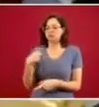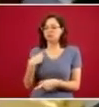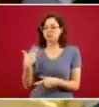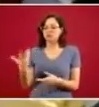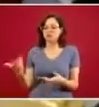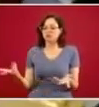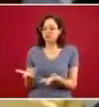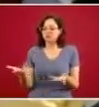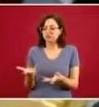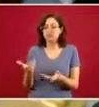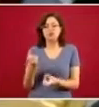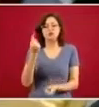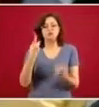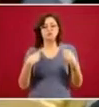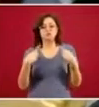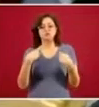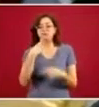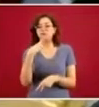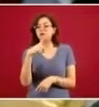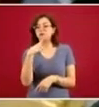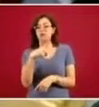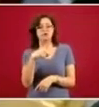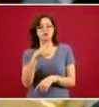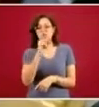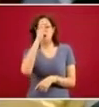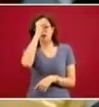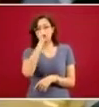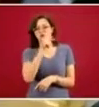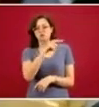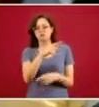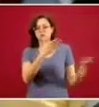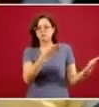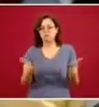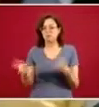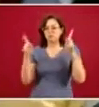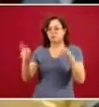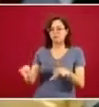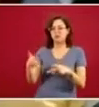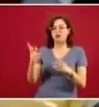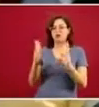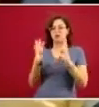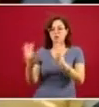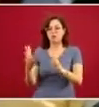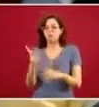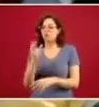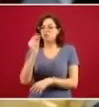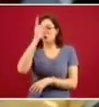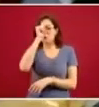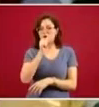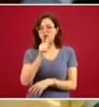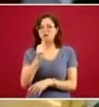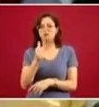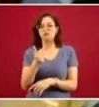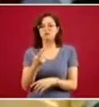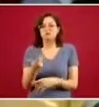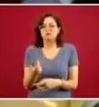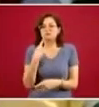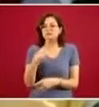what are the measures that we must take, or what is the procedure that we must follow in the case of